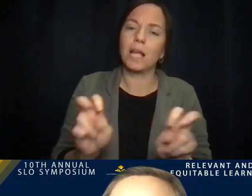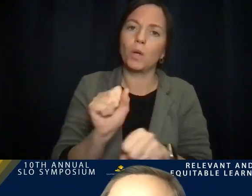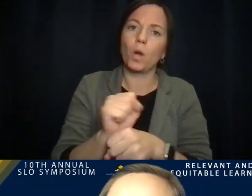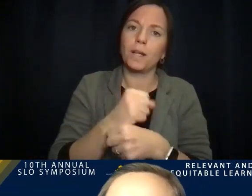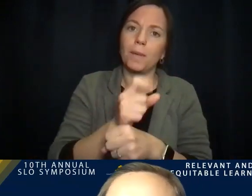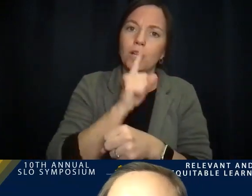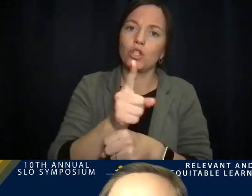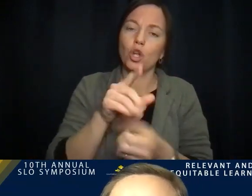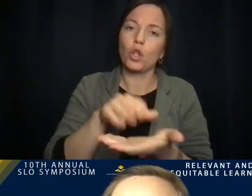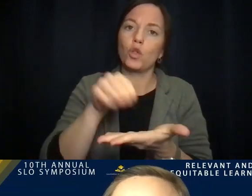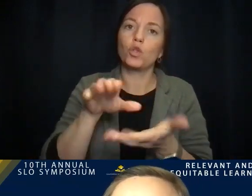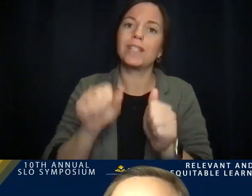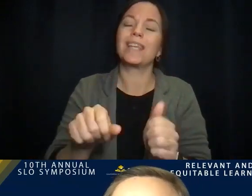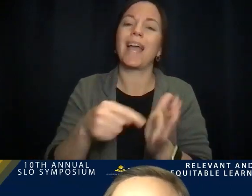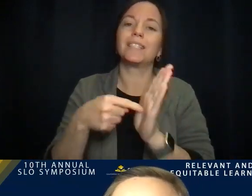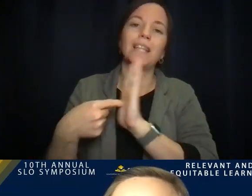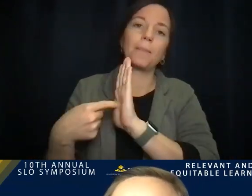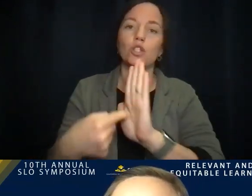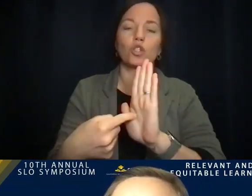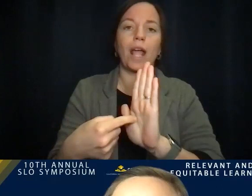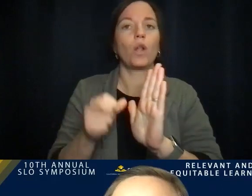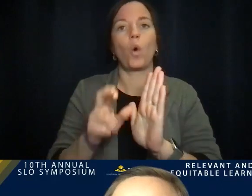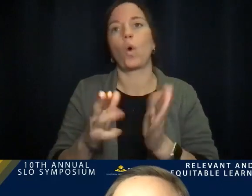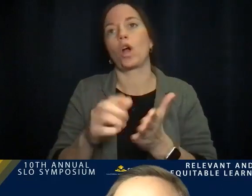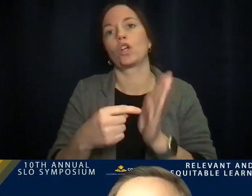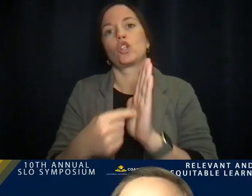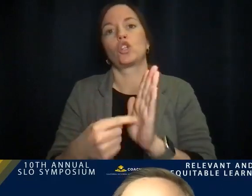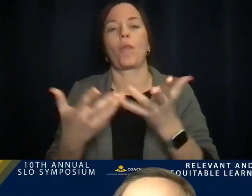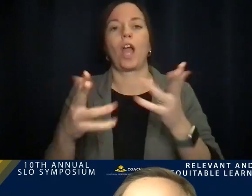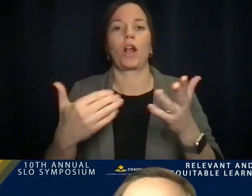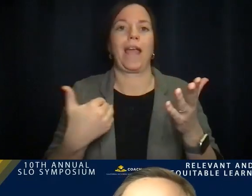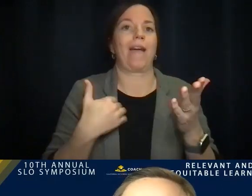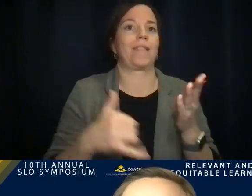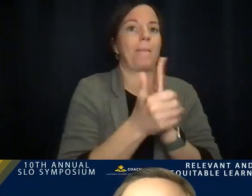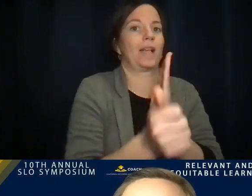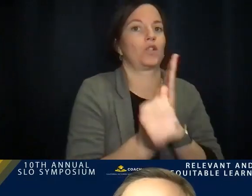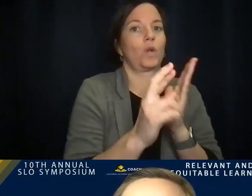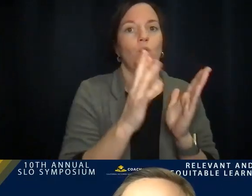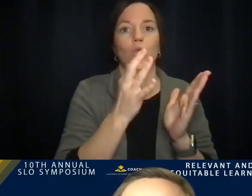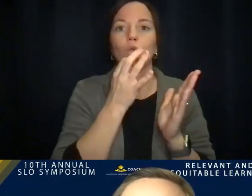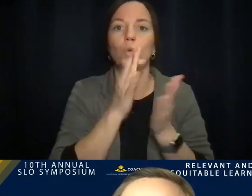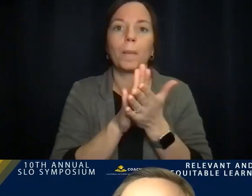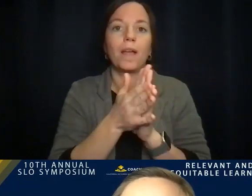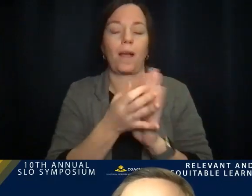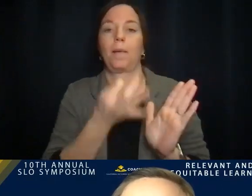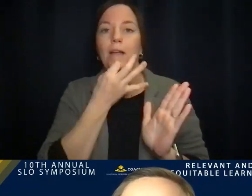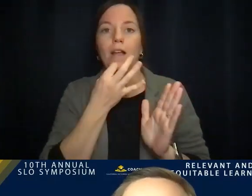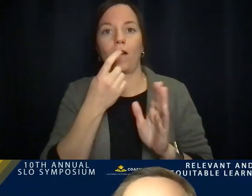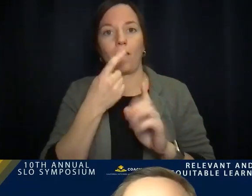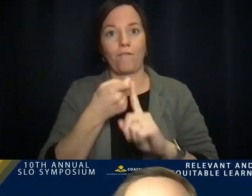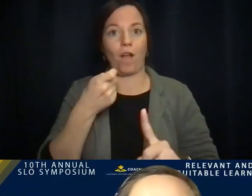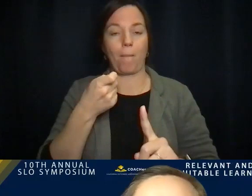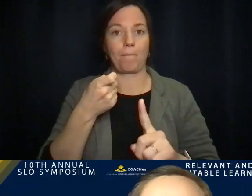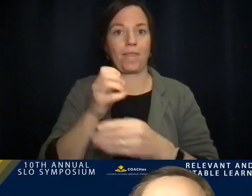can demonstrate or have mastered or are working towards mastery of the outcomes that you've set for them.